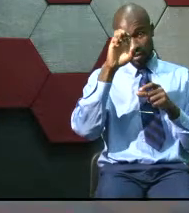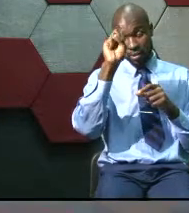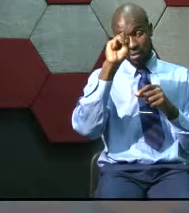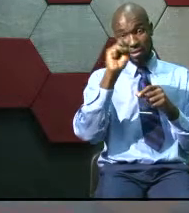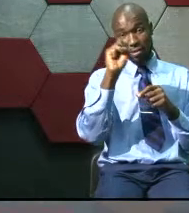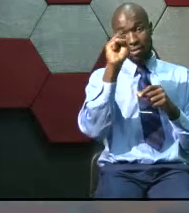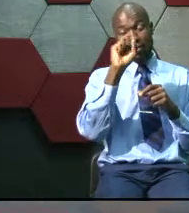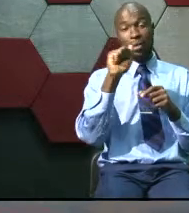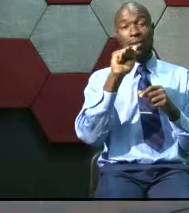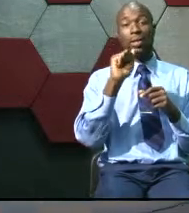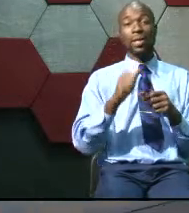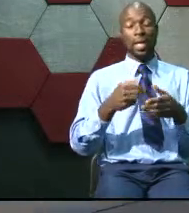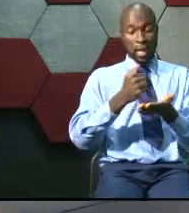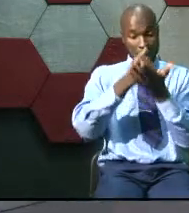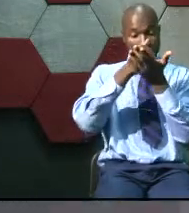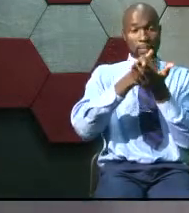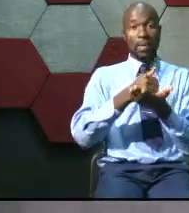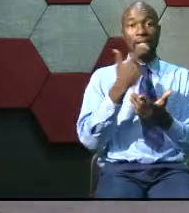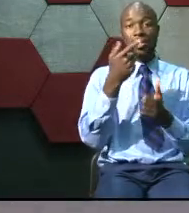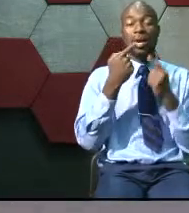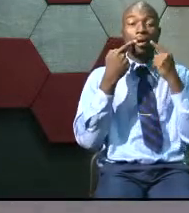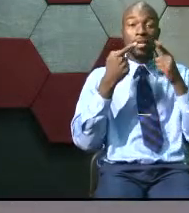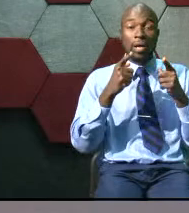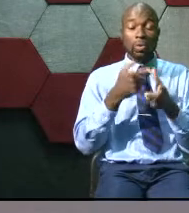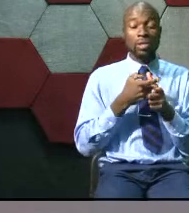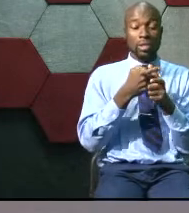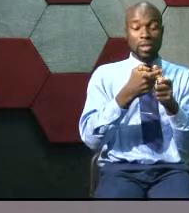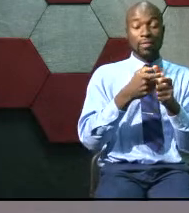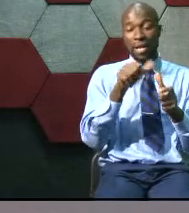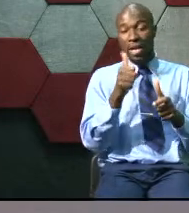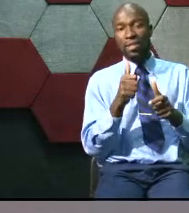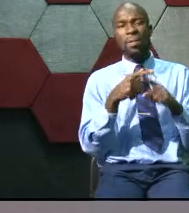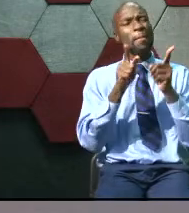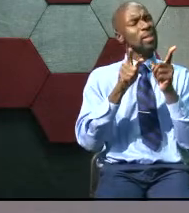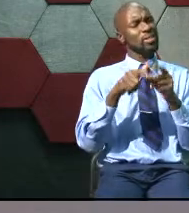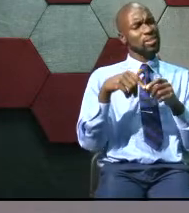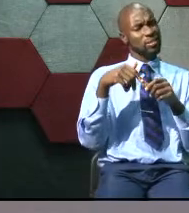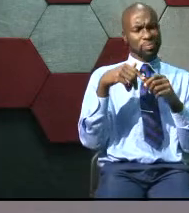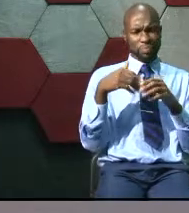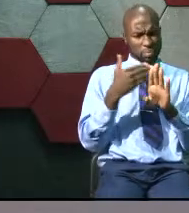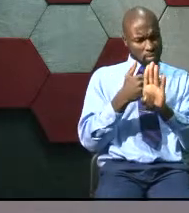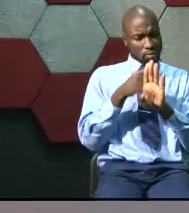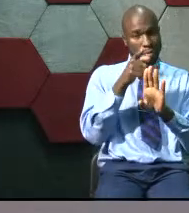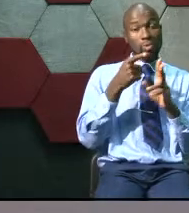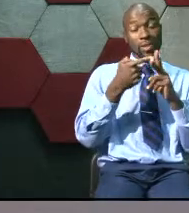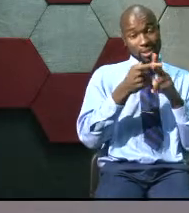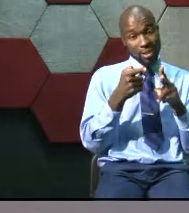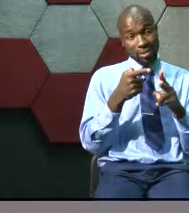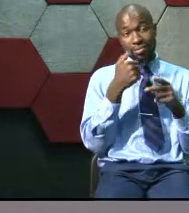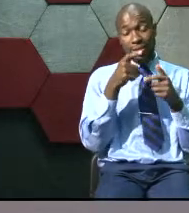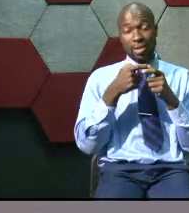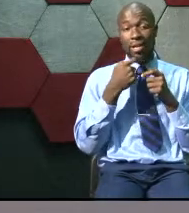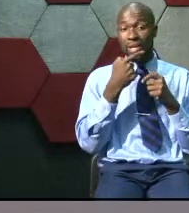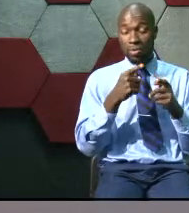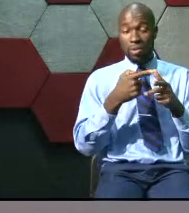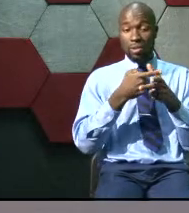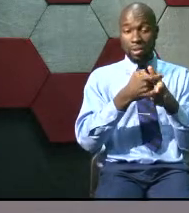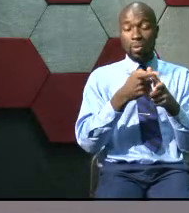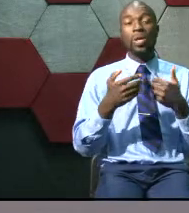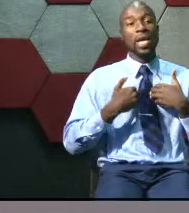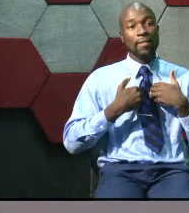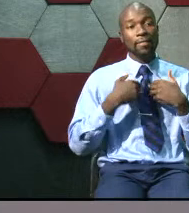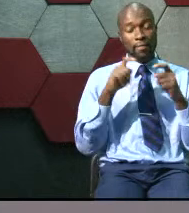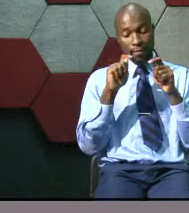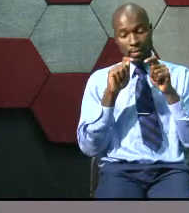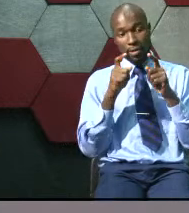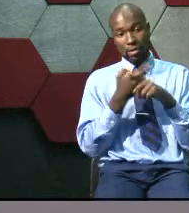us announce some of the awards. Vanessa, before we even begin and talk about the awards, we sort of have 2 sets or 3 sets. We have the category